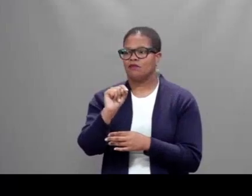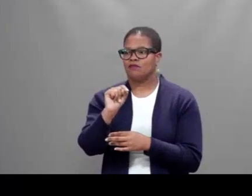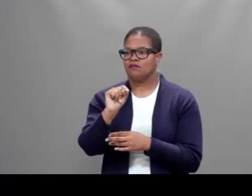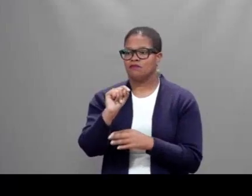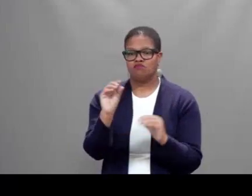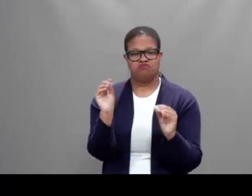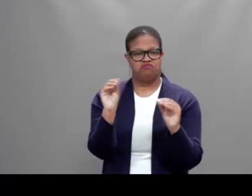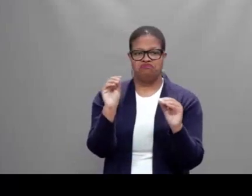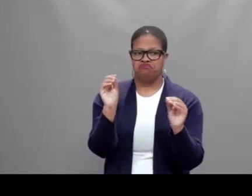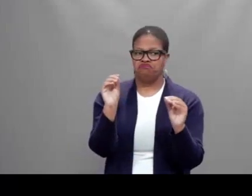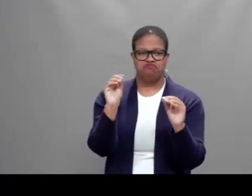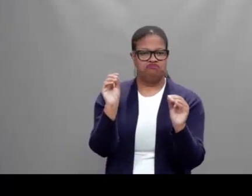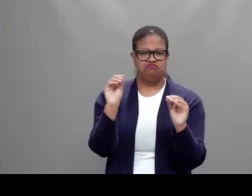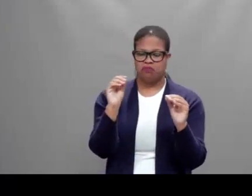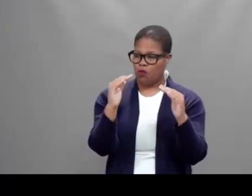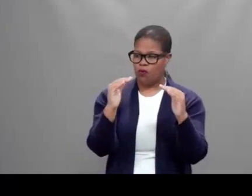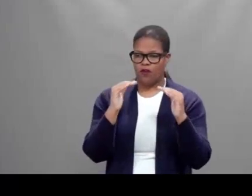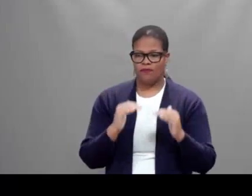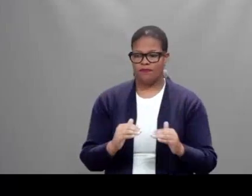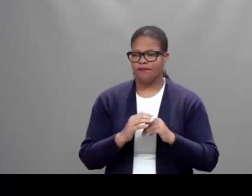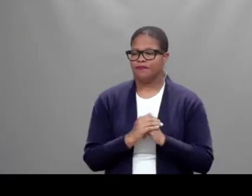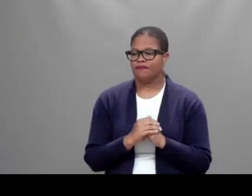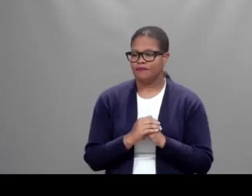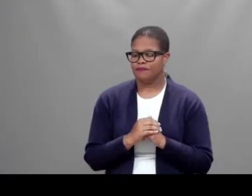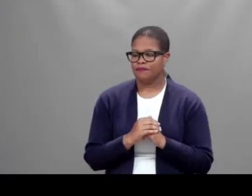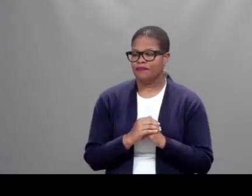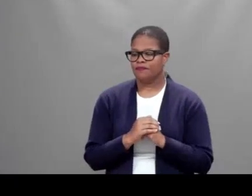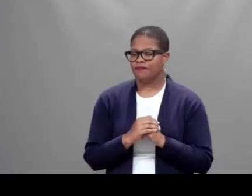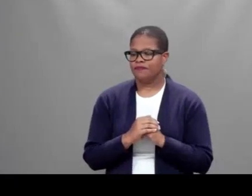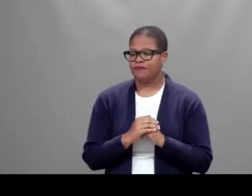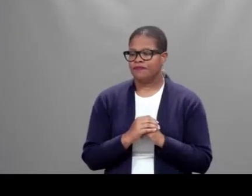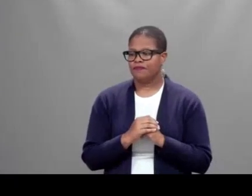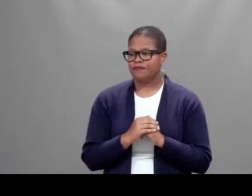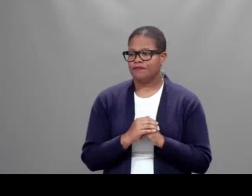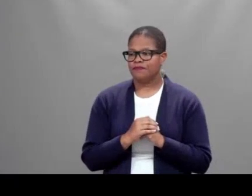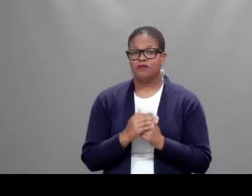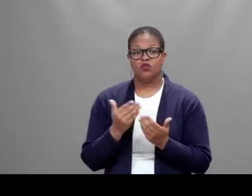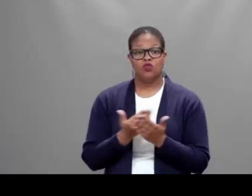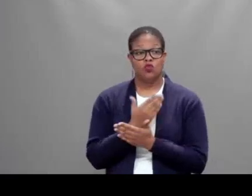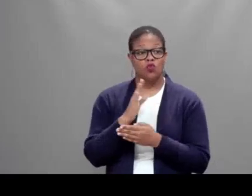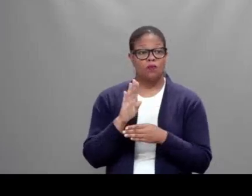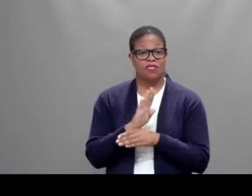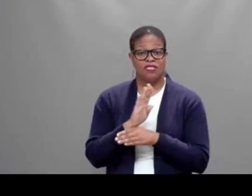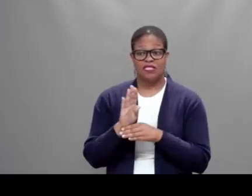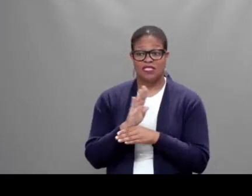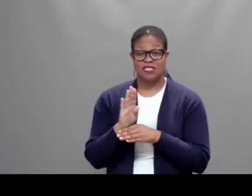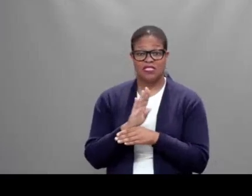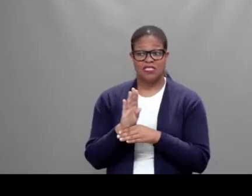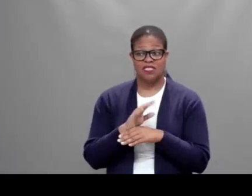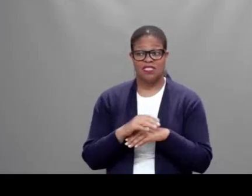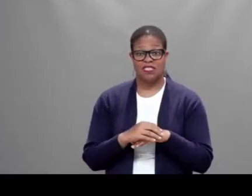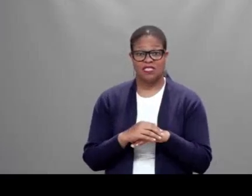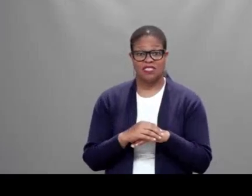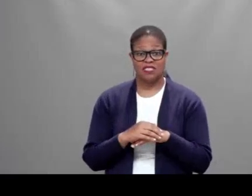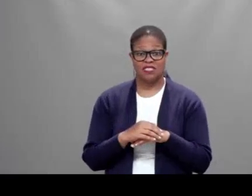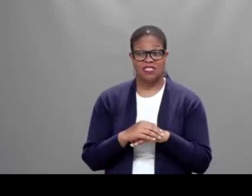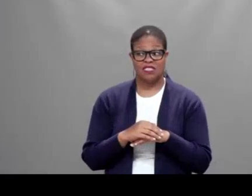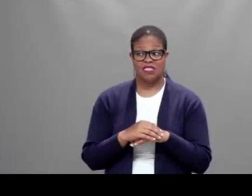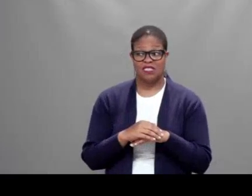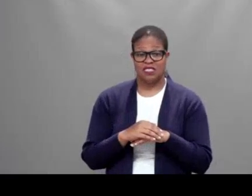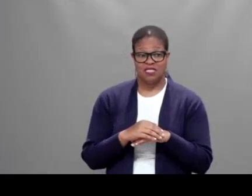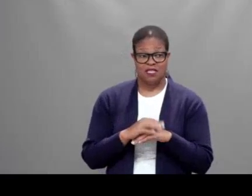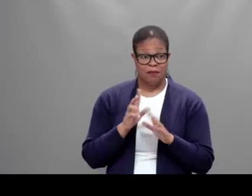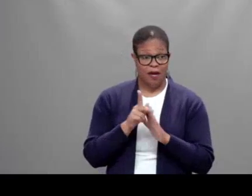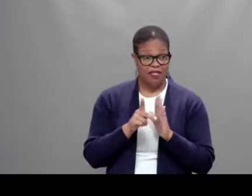we have no public input. Okay, we'll move on then. New business. Policy review